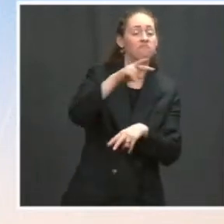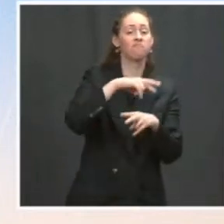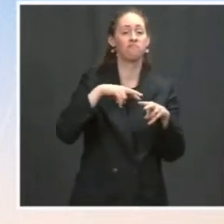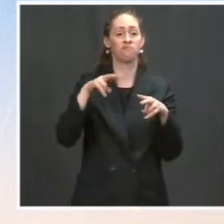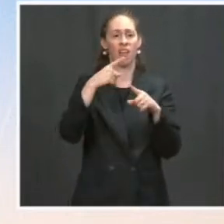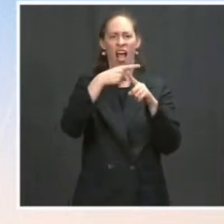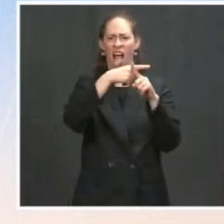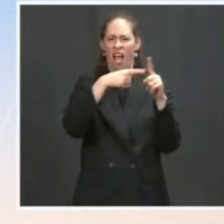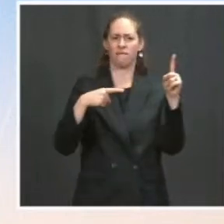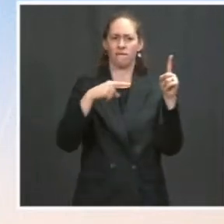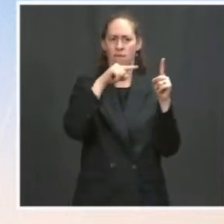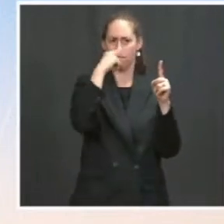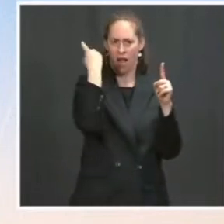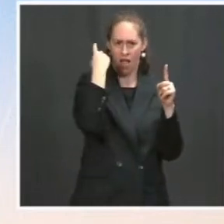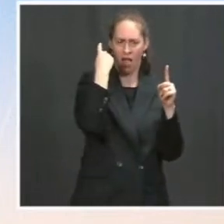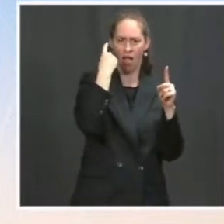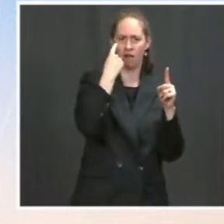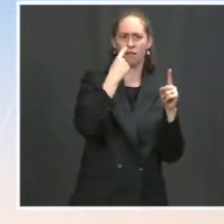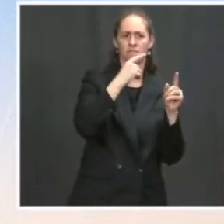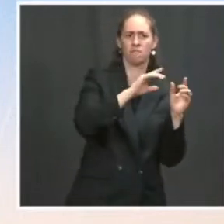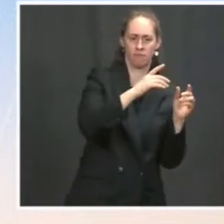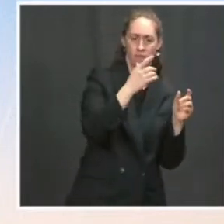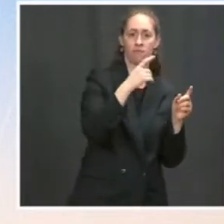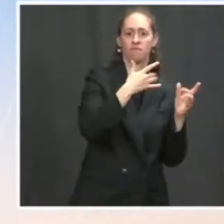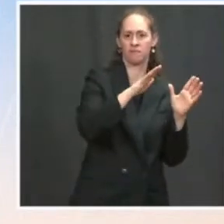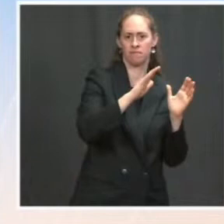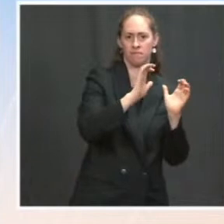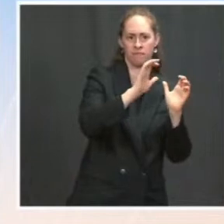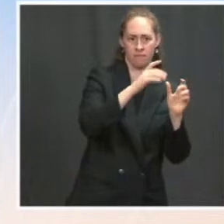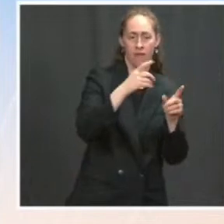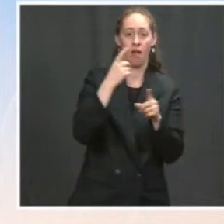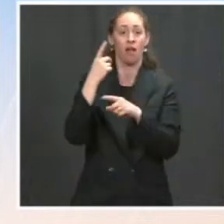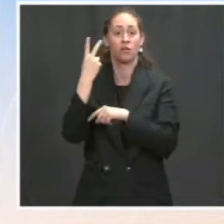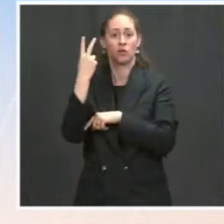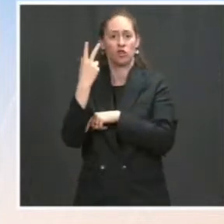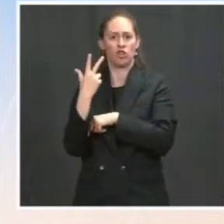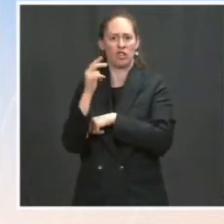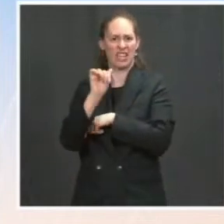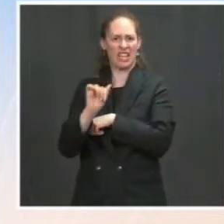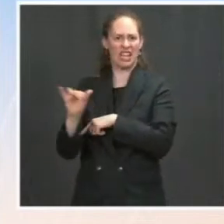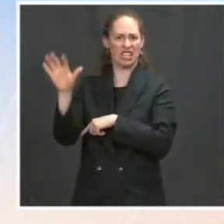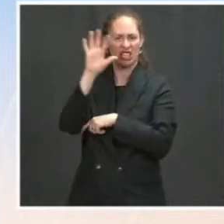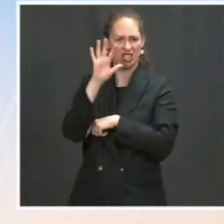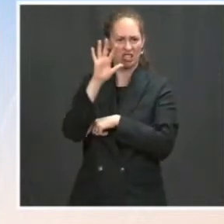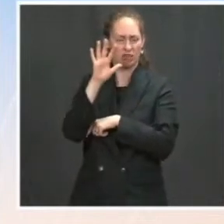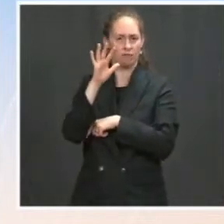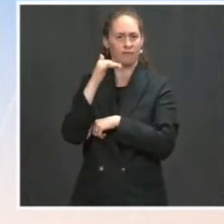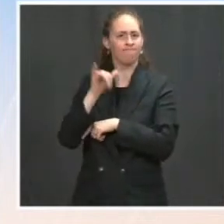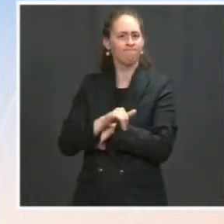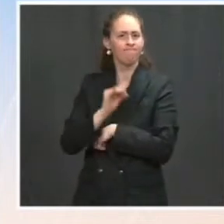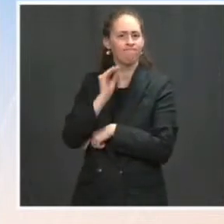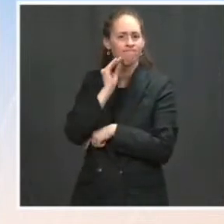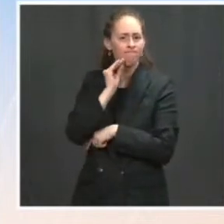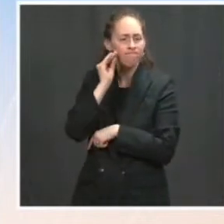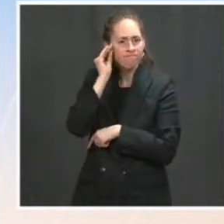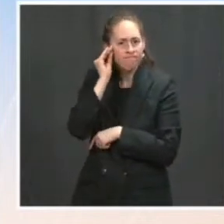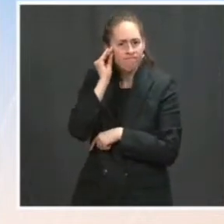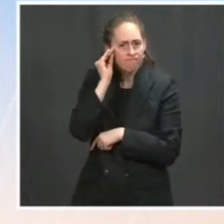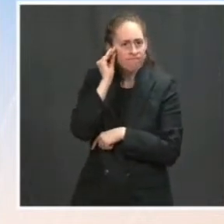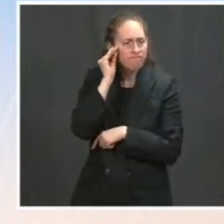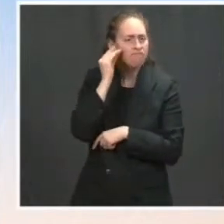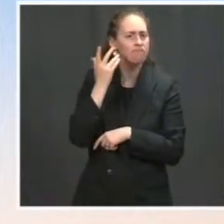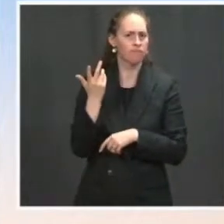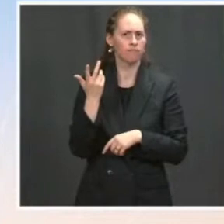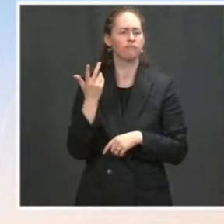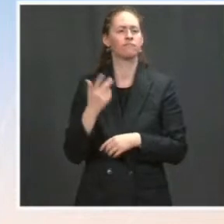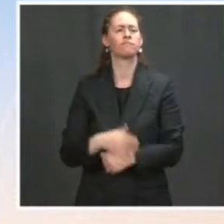about 20% of white students. Essentially, the point is that Black, Latino, and Asian students aren't going back to school at the same rates as white students. There are a lot of